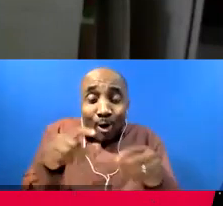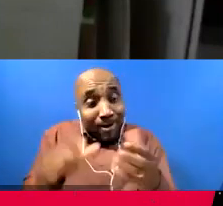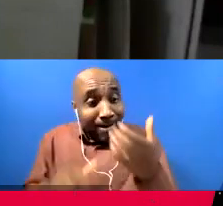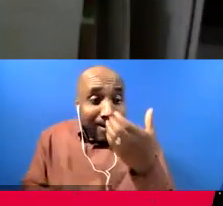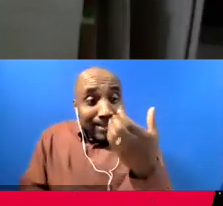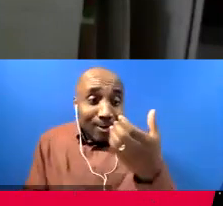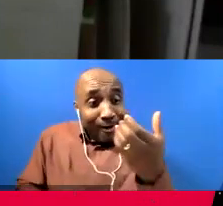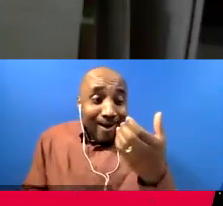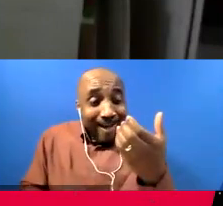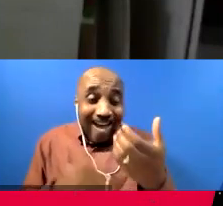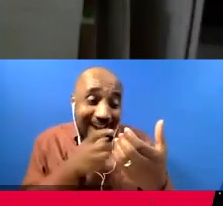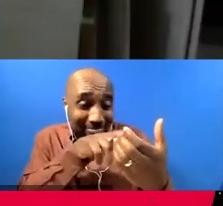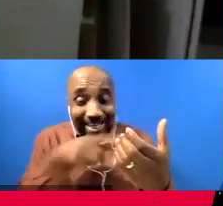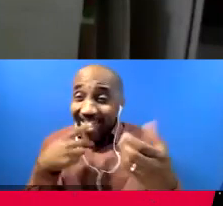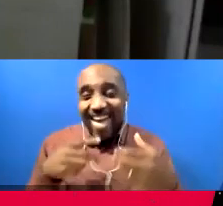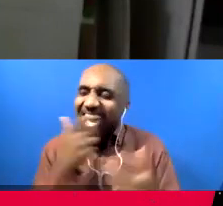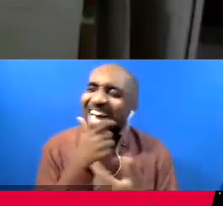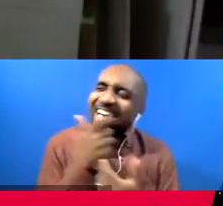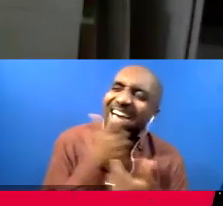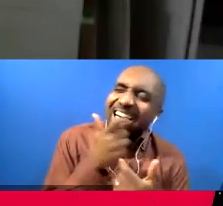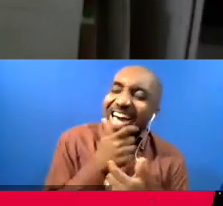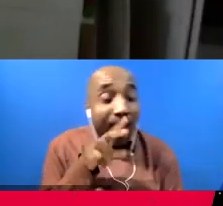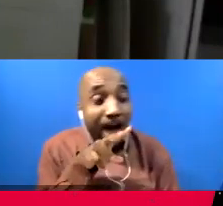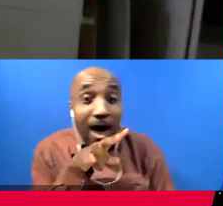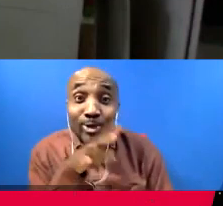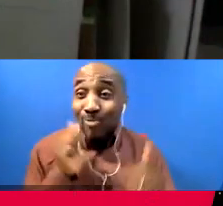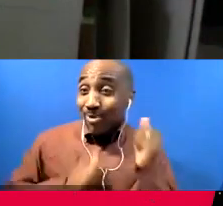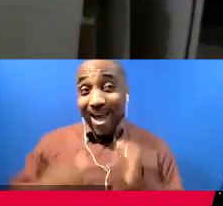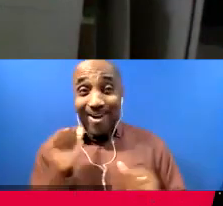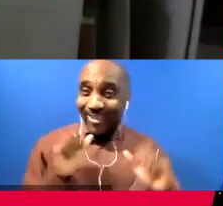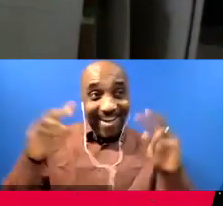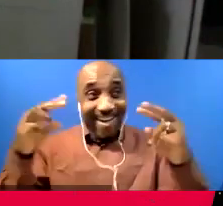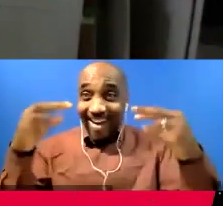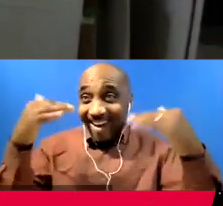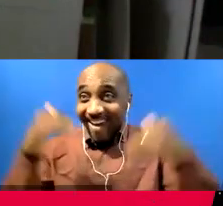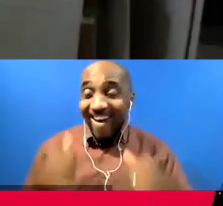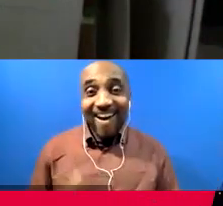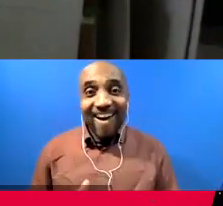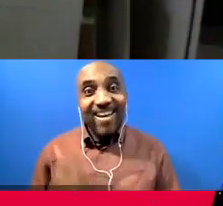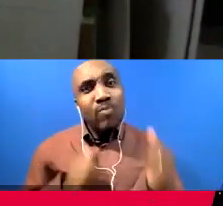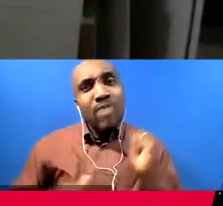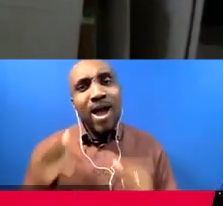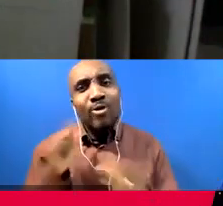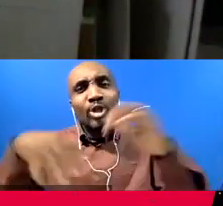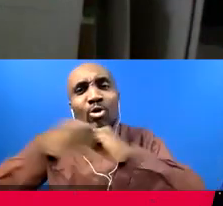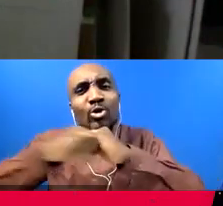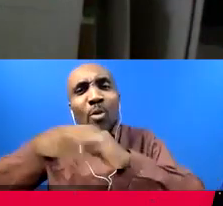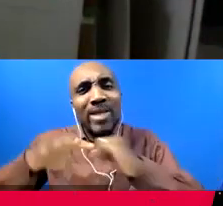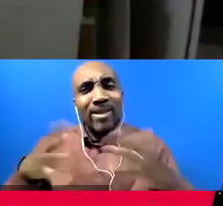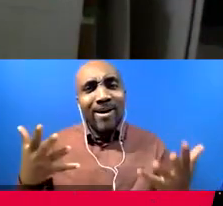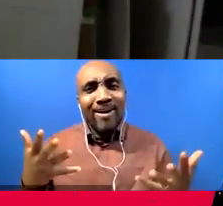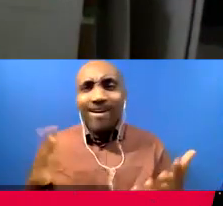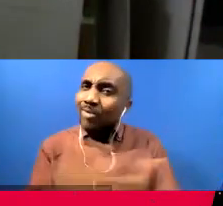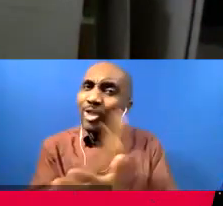TikTok. And when he said, I'm on TikTok, he was just laughing and smiling. I could see how proud he was that he was